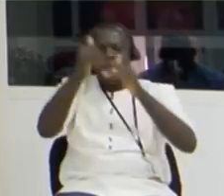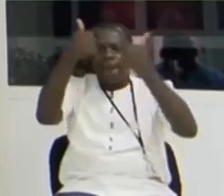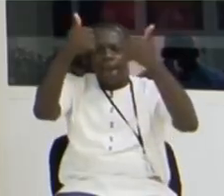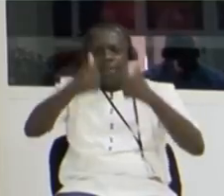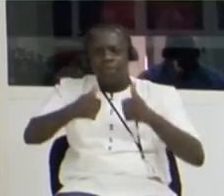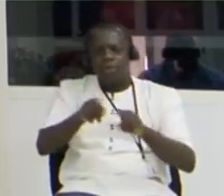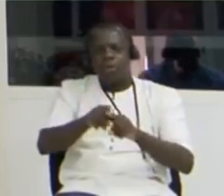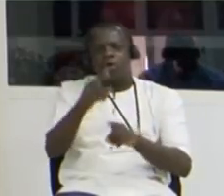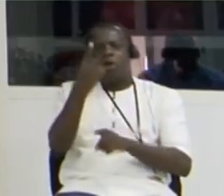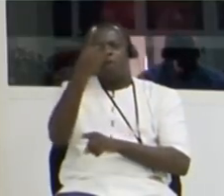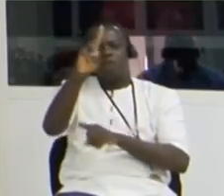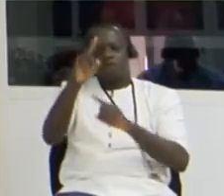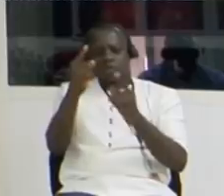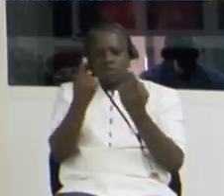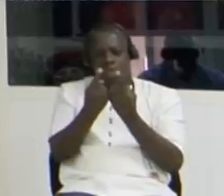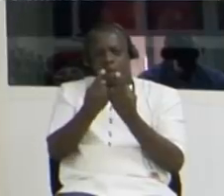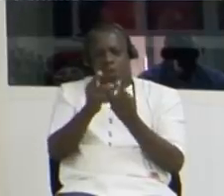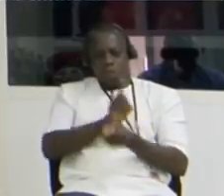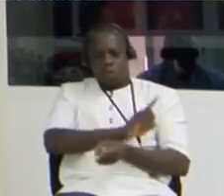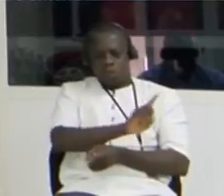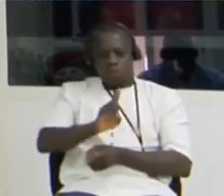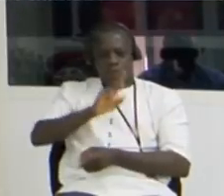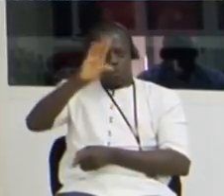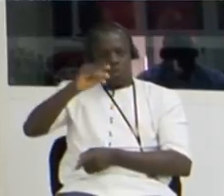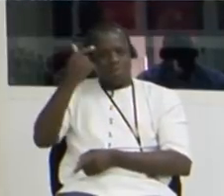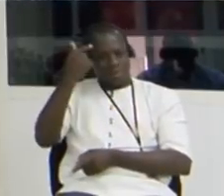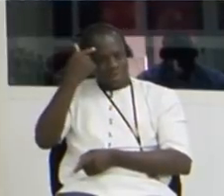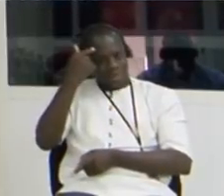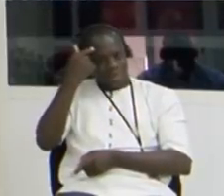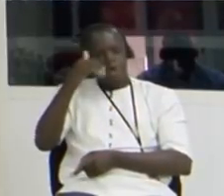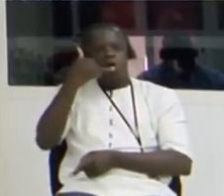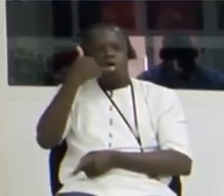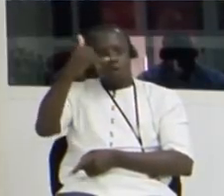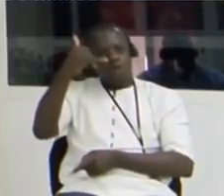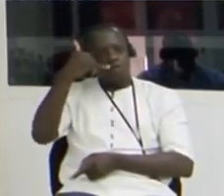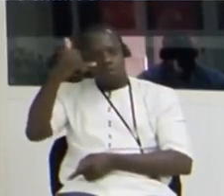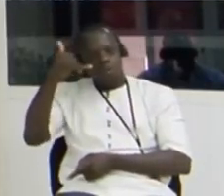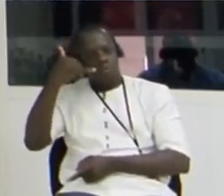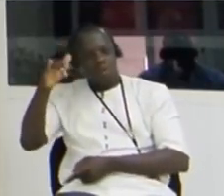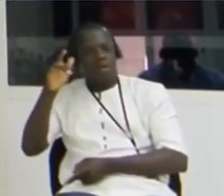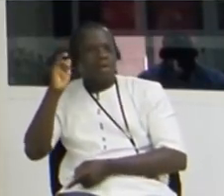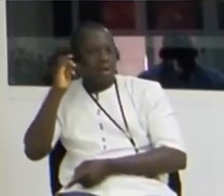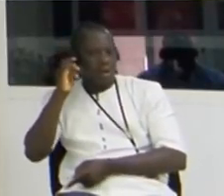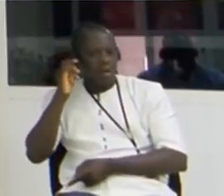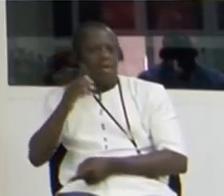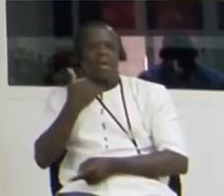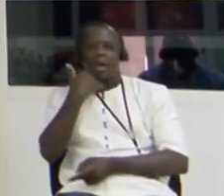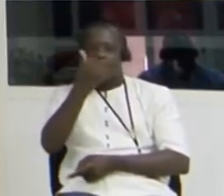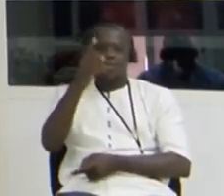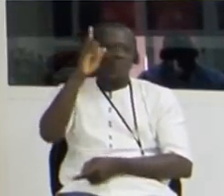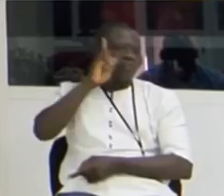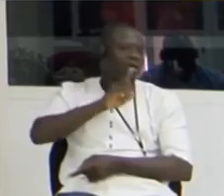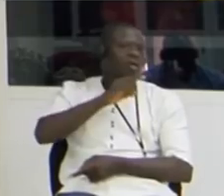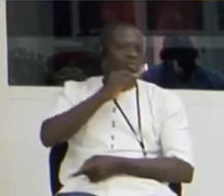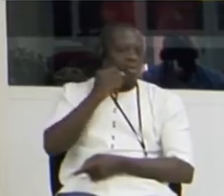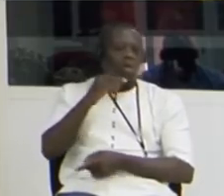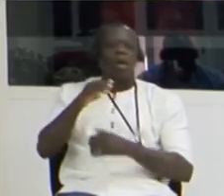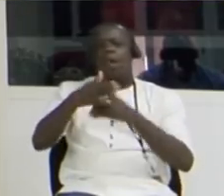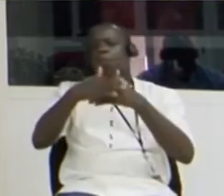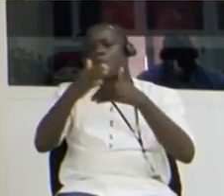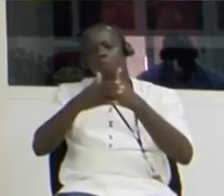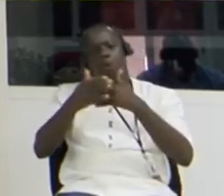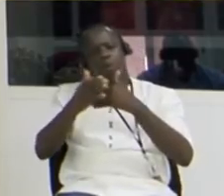the first thing we do is we contact the girls and also ask for consent. But most of the time they will tell you my mom is